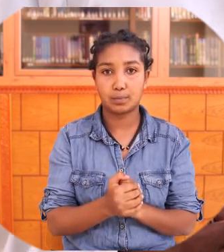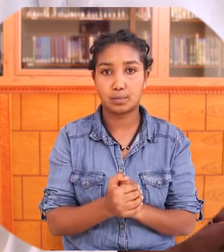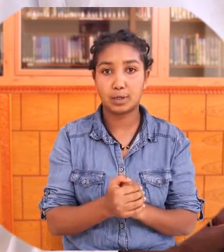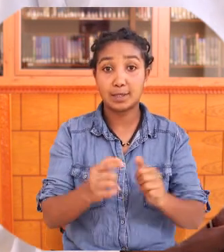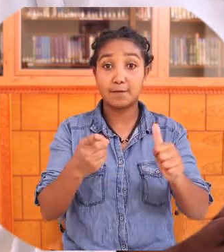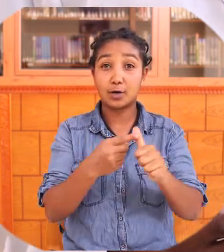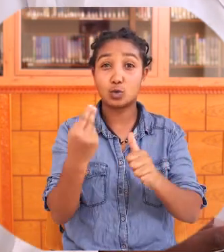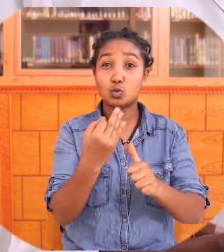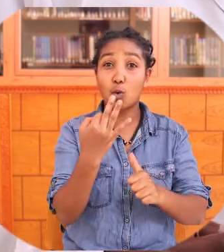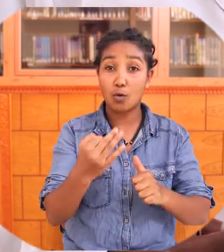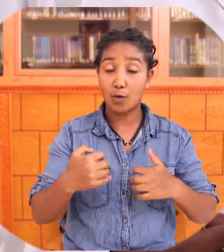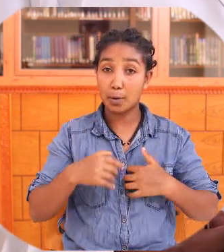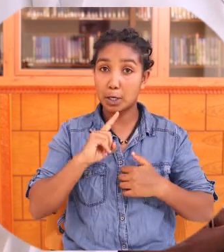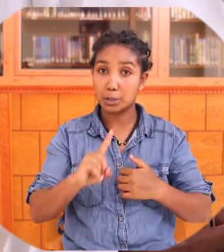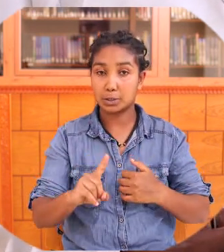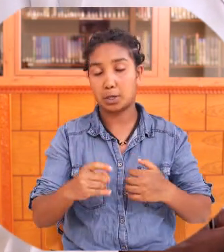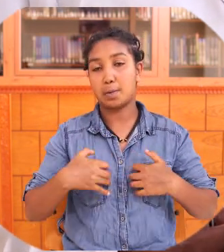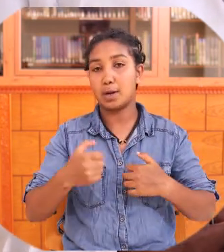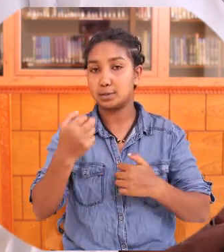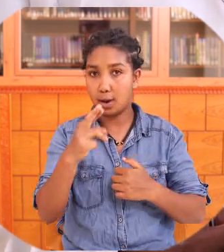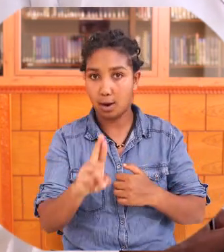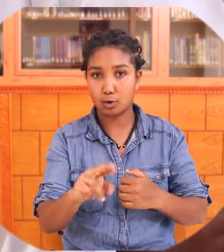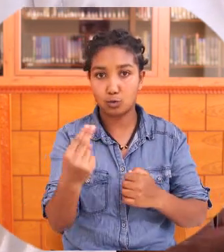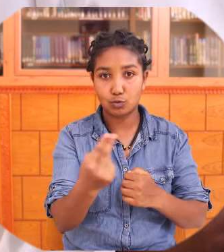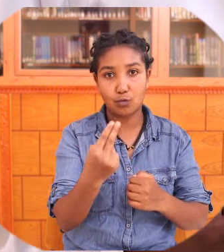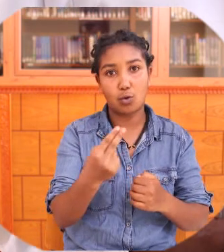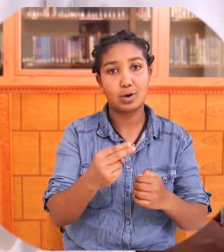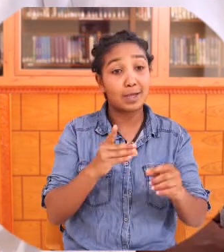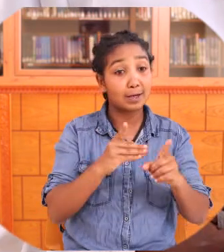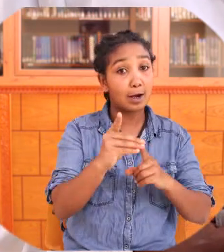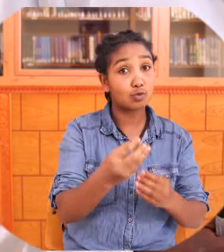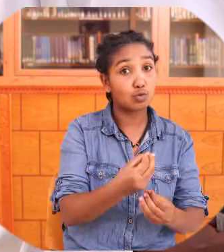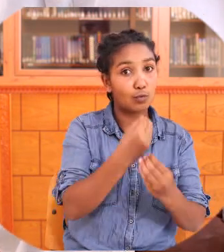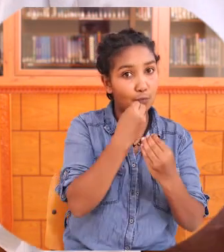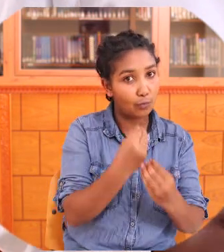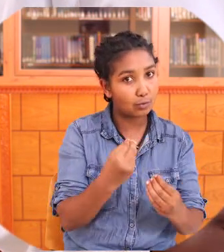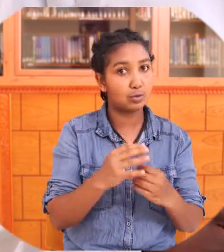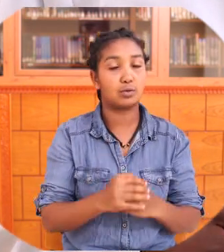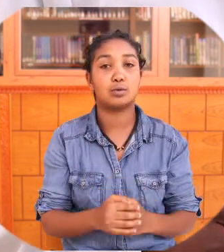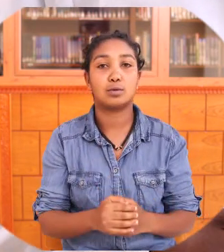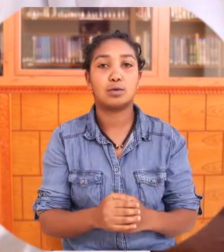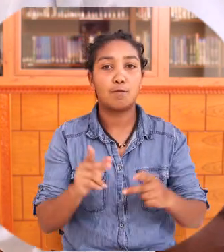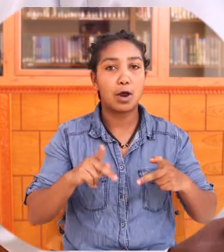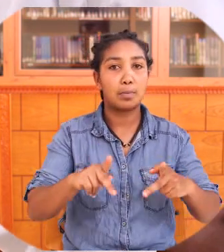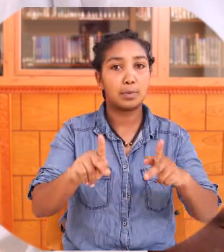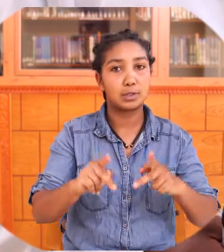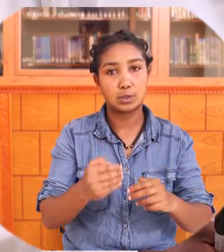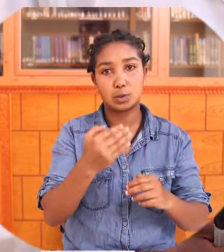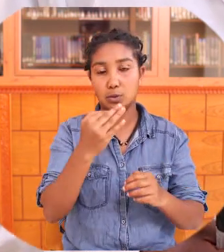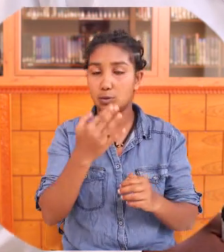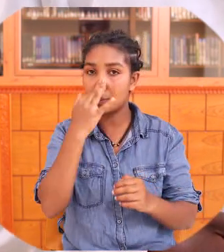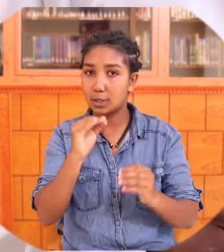the first use of animals is just animals are used as a direct source of food. For this purpose, farmers are domesticated and